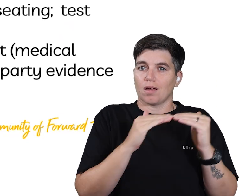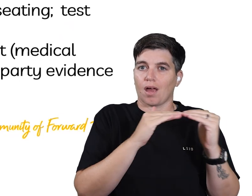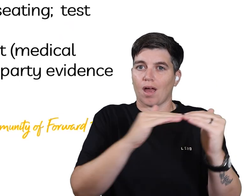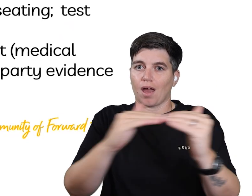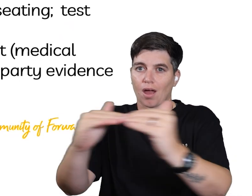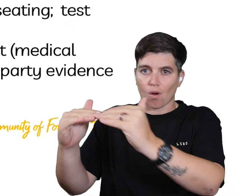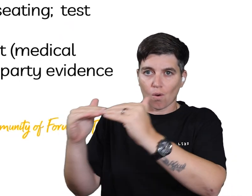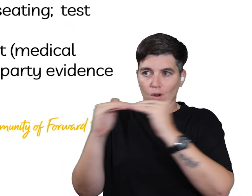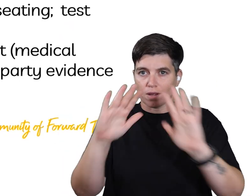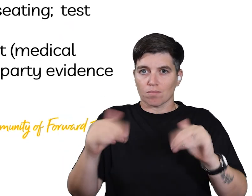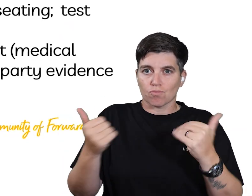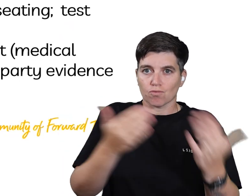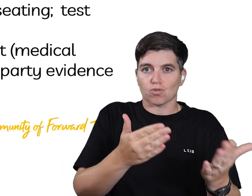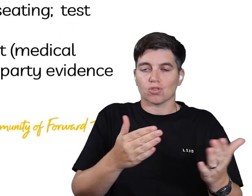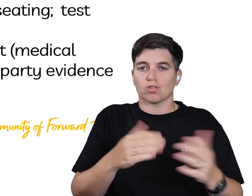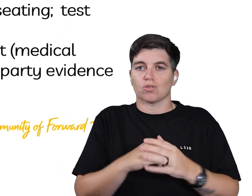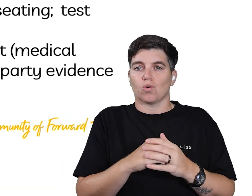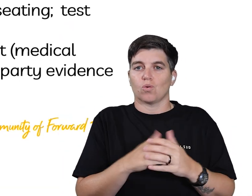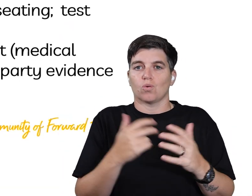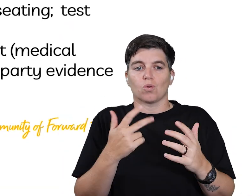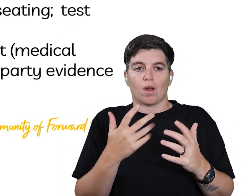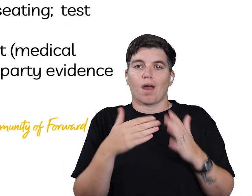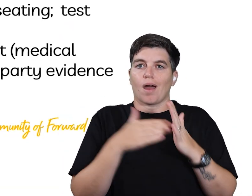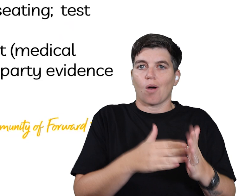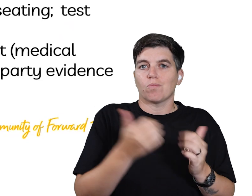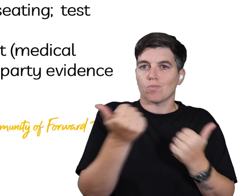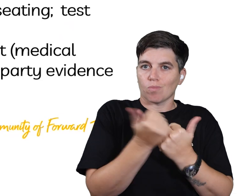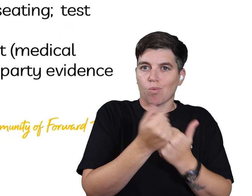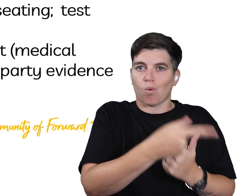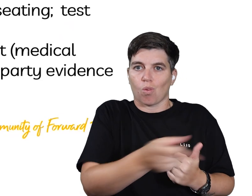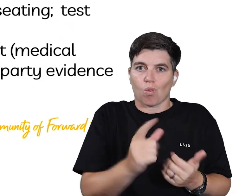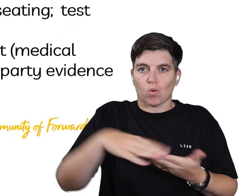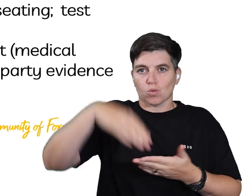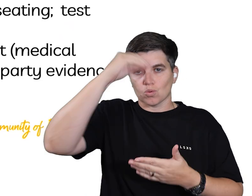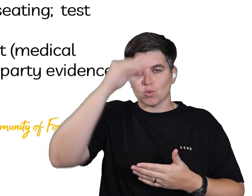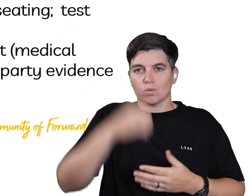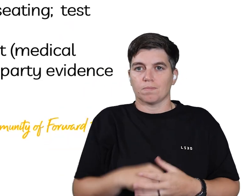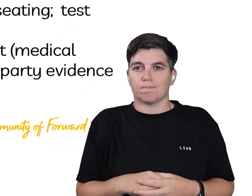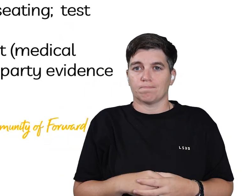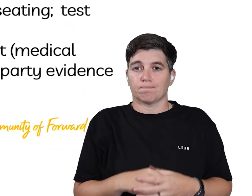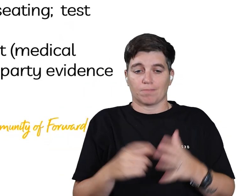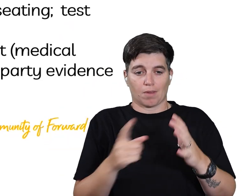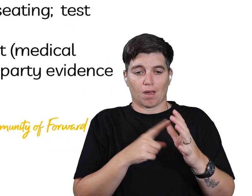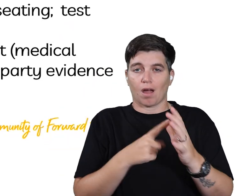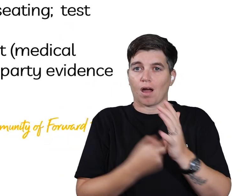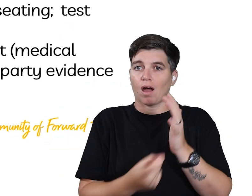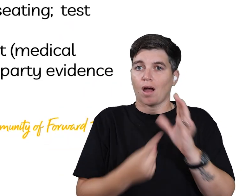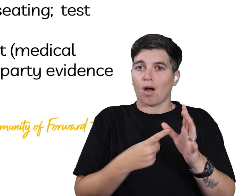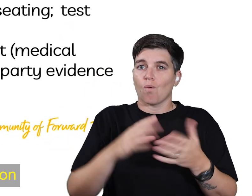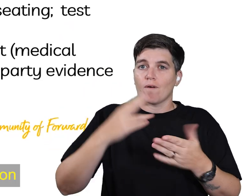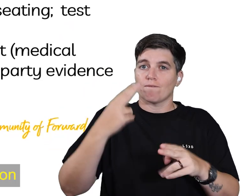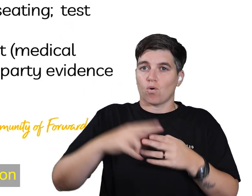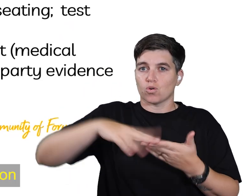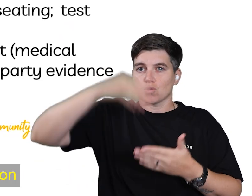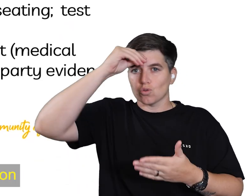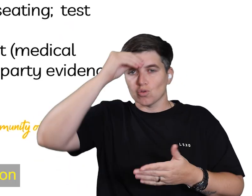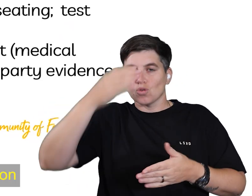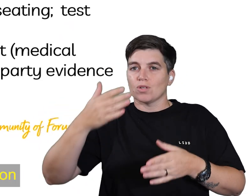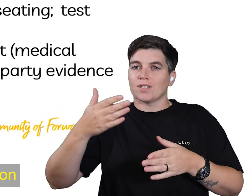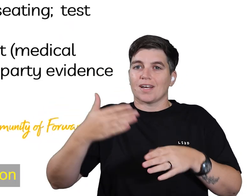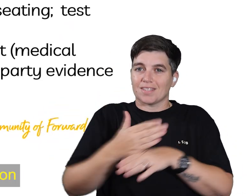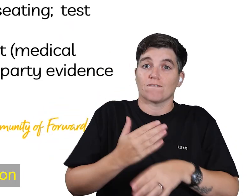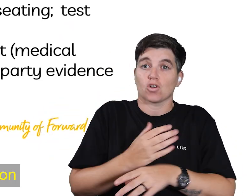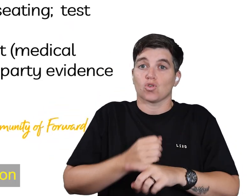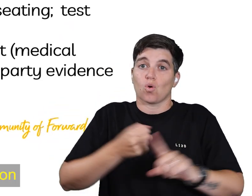equity-based provisions that are designed to assist eligible students. The use of AARA for student assessment is based on the